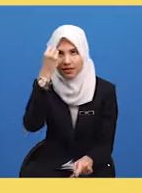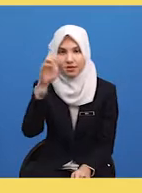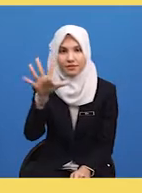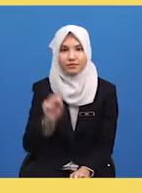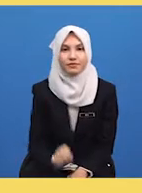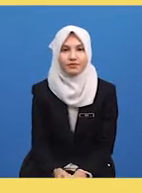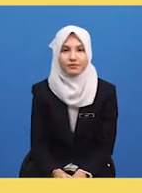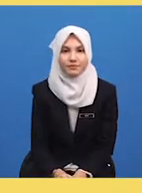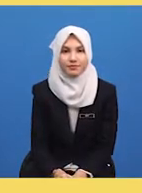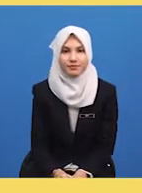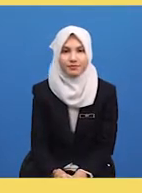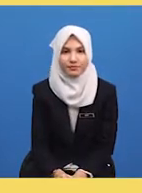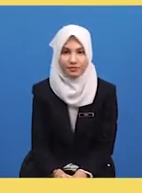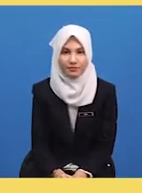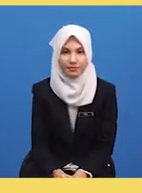information.